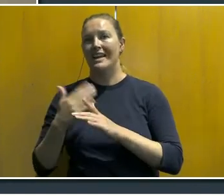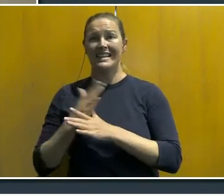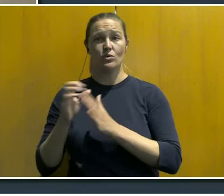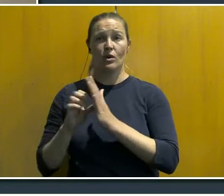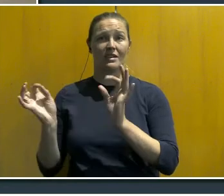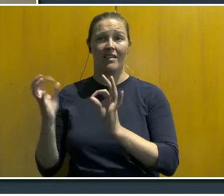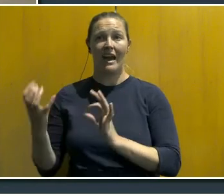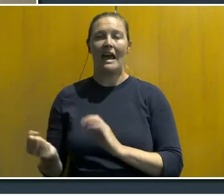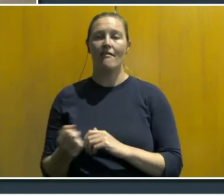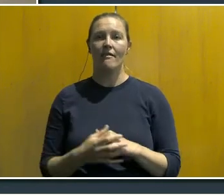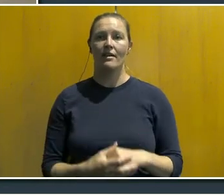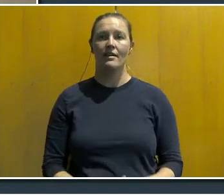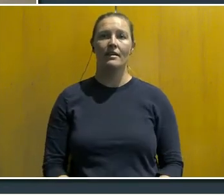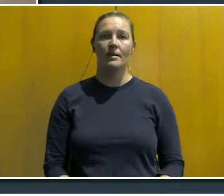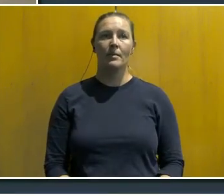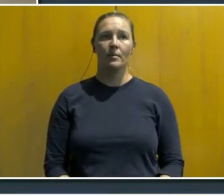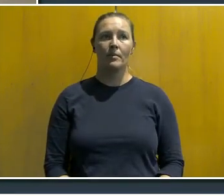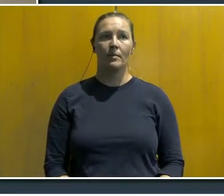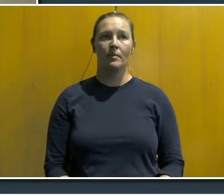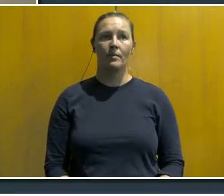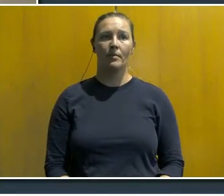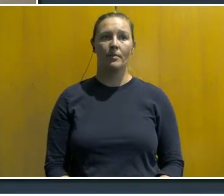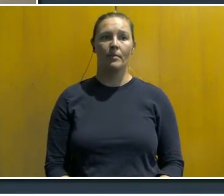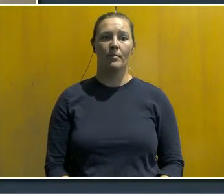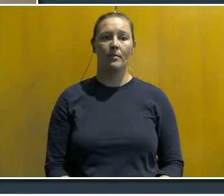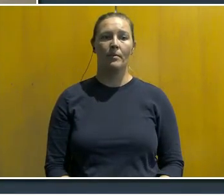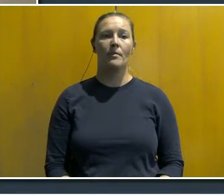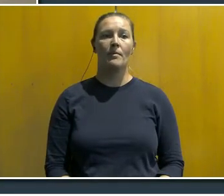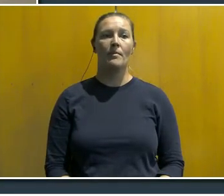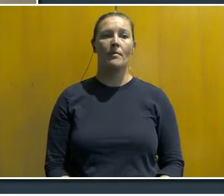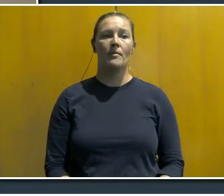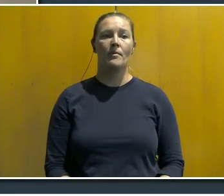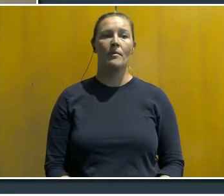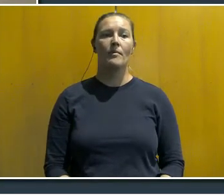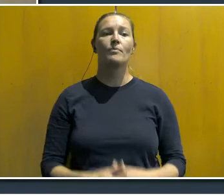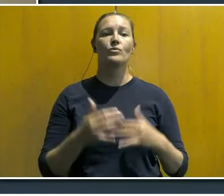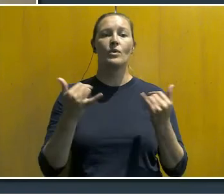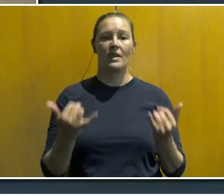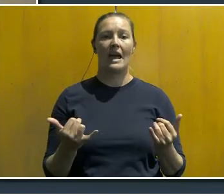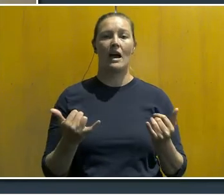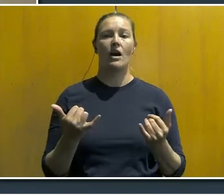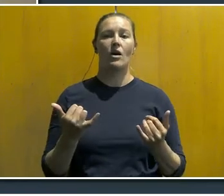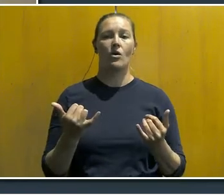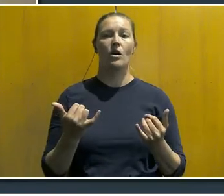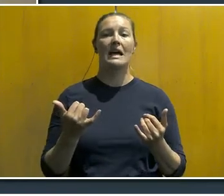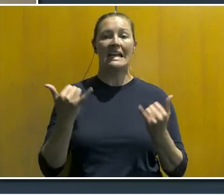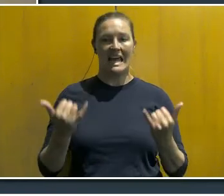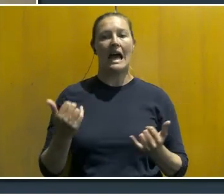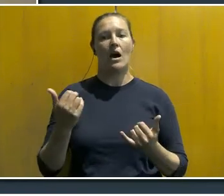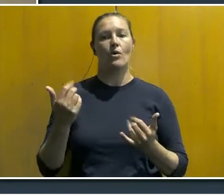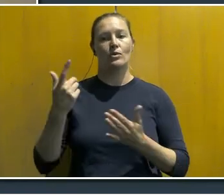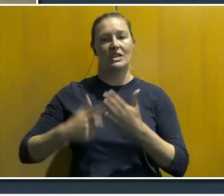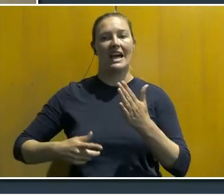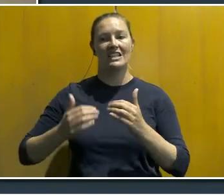initial infrastructure. That now is being charged out separately, but it wasn't previously.